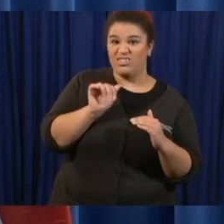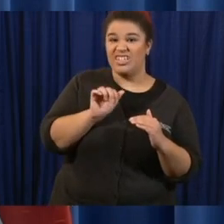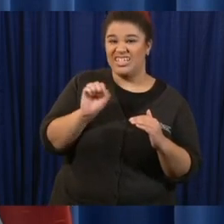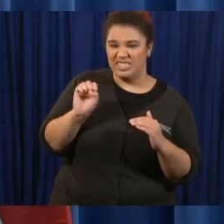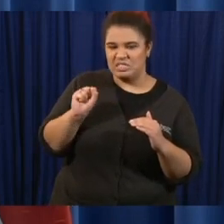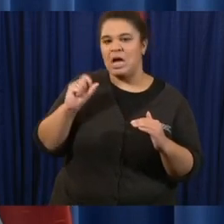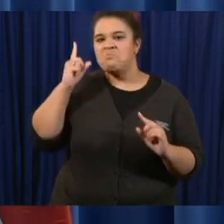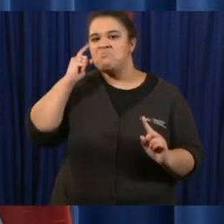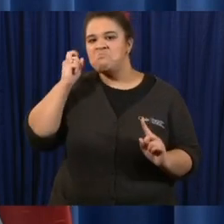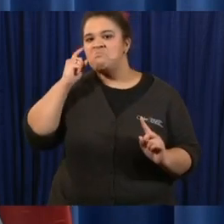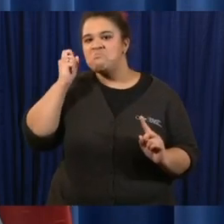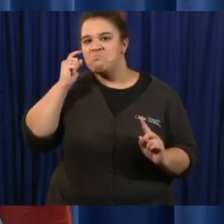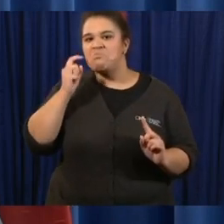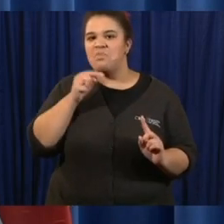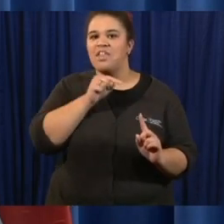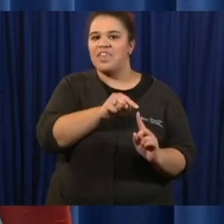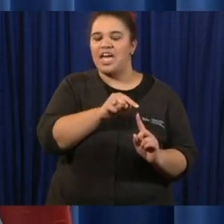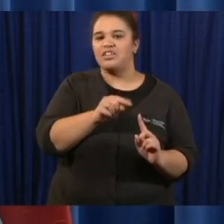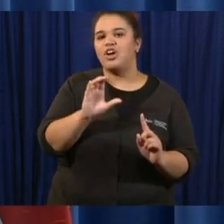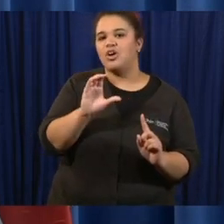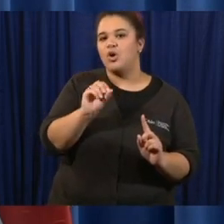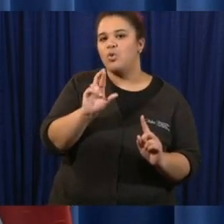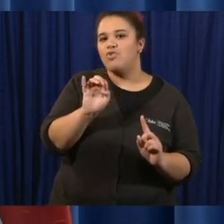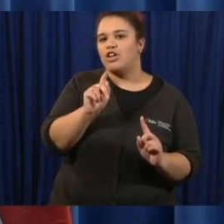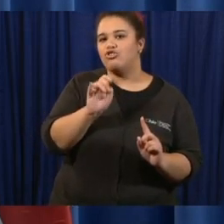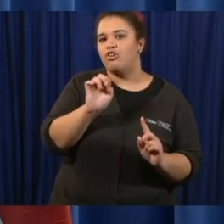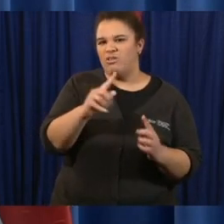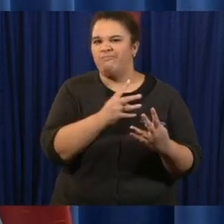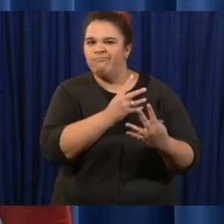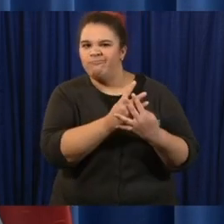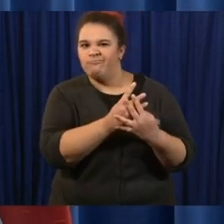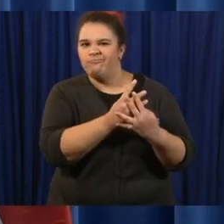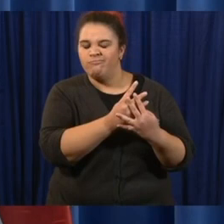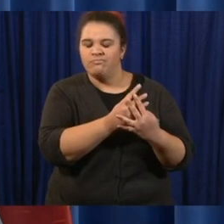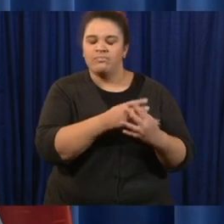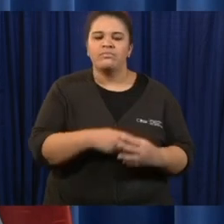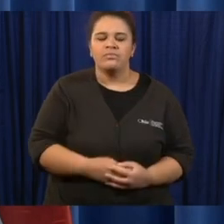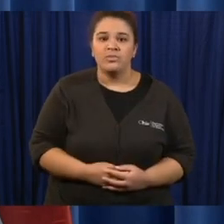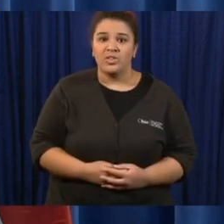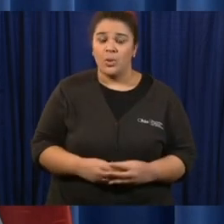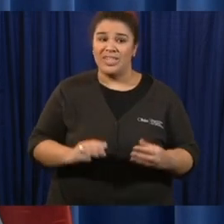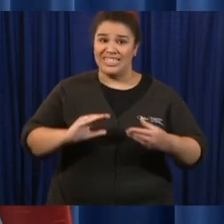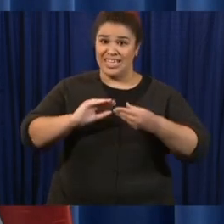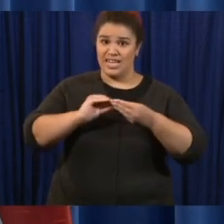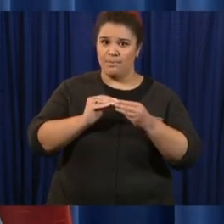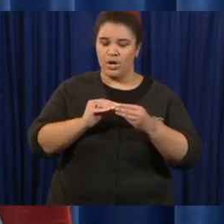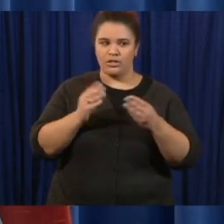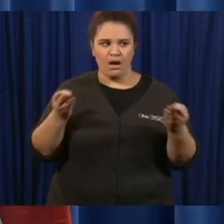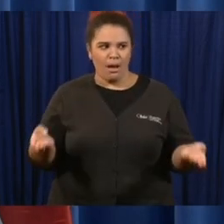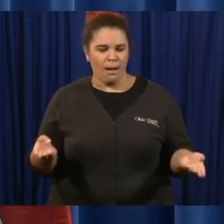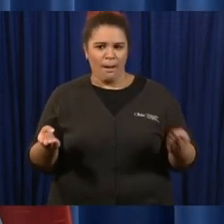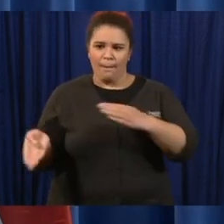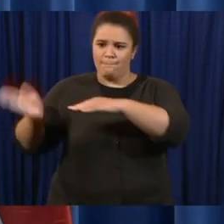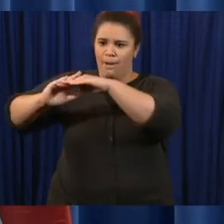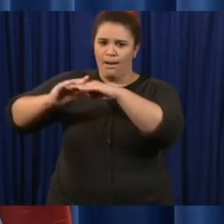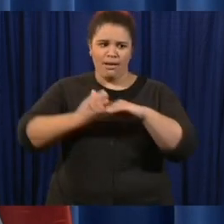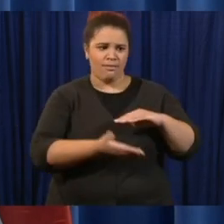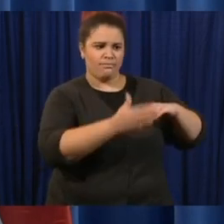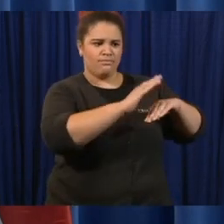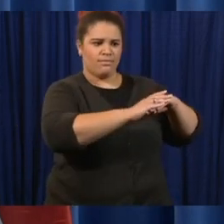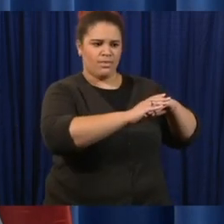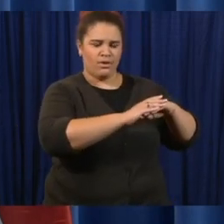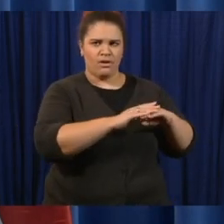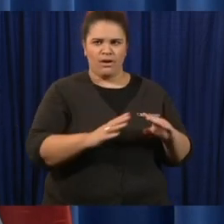Correctional. With these kind of numbers, how is the state ensuring the health of those who are ill